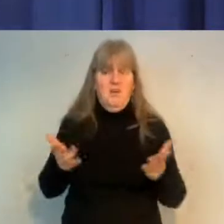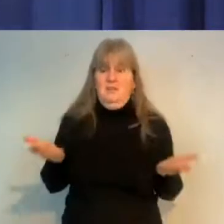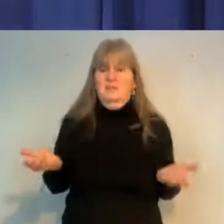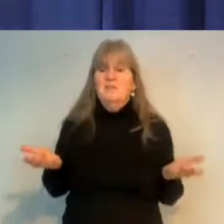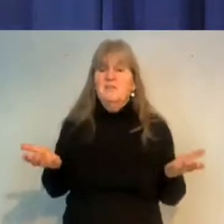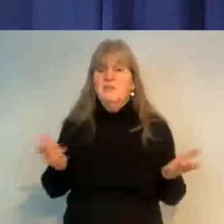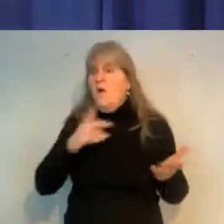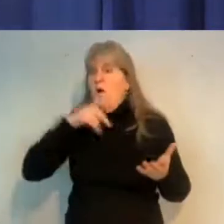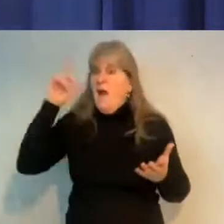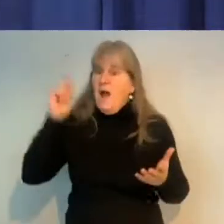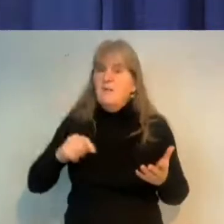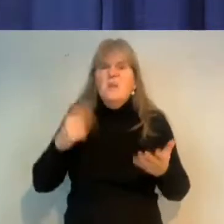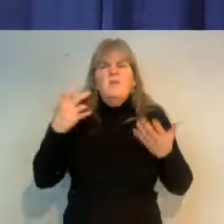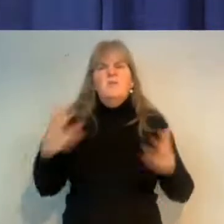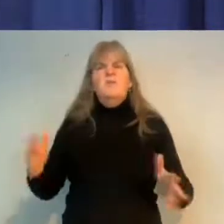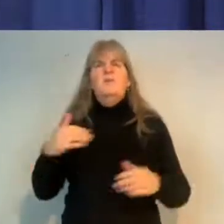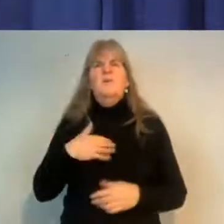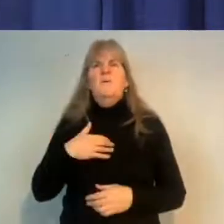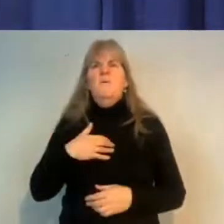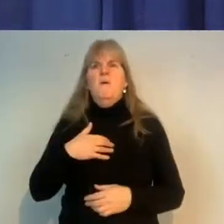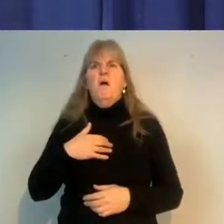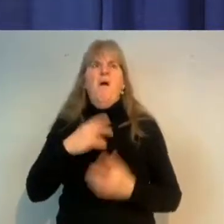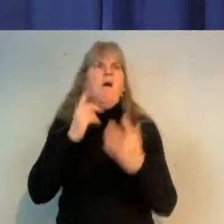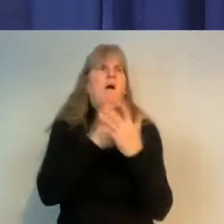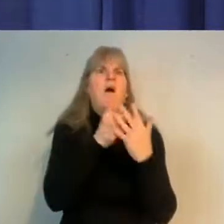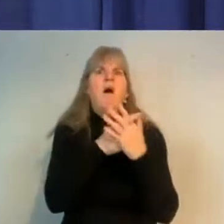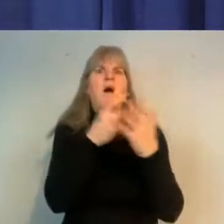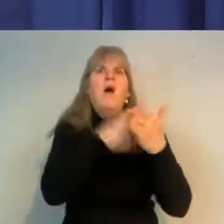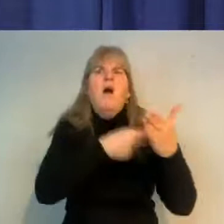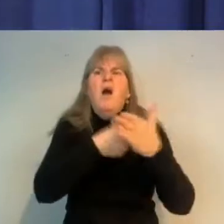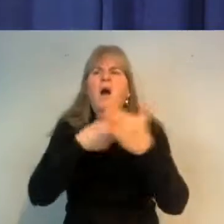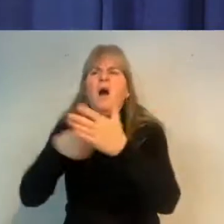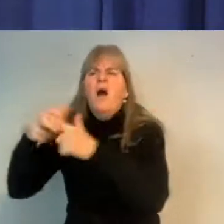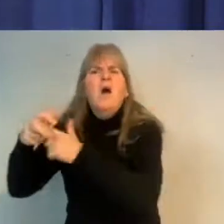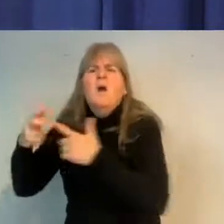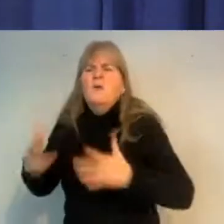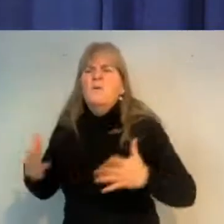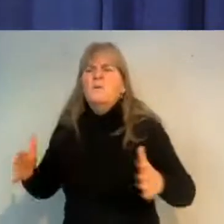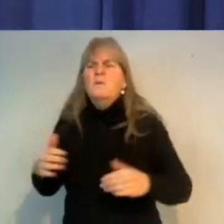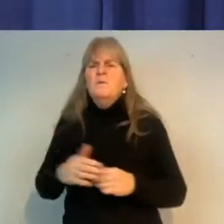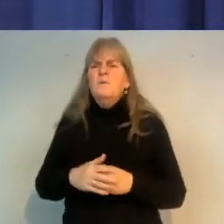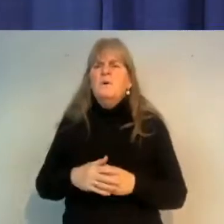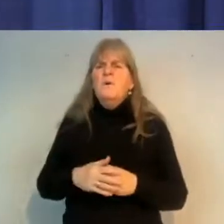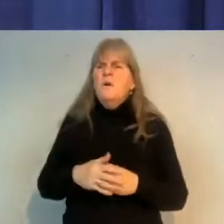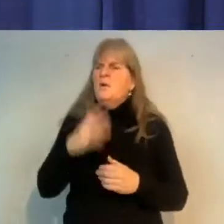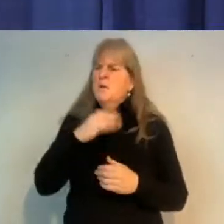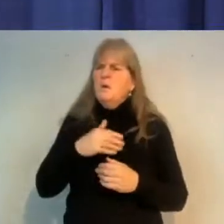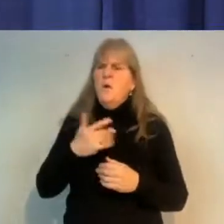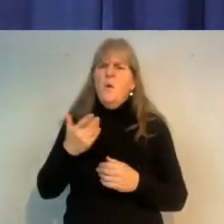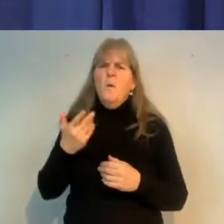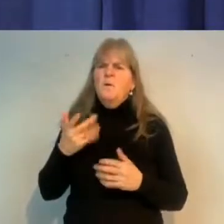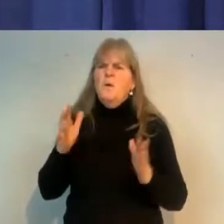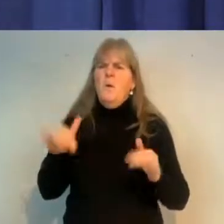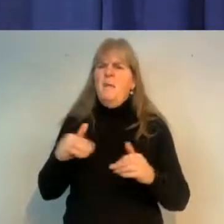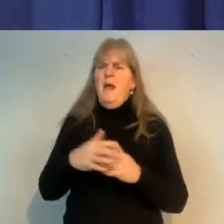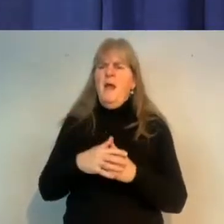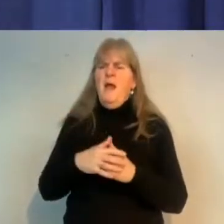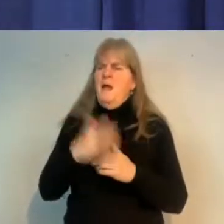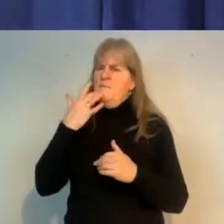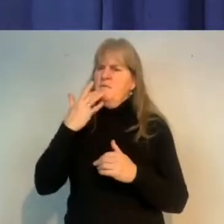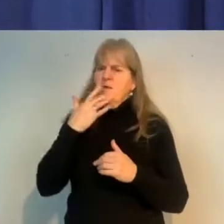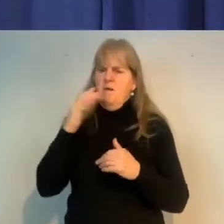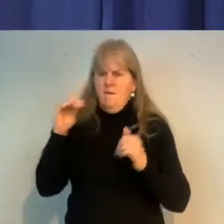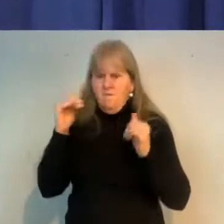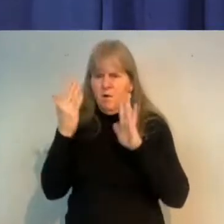want to be overly an overemphasis on enforcement. We want to really focus in on